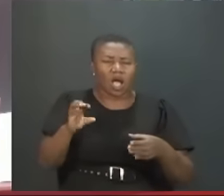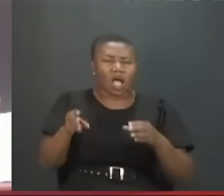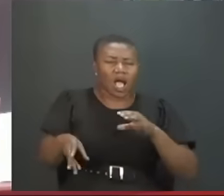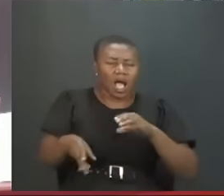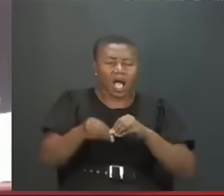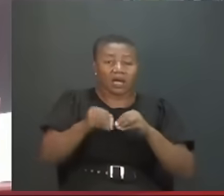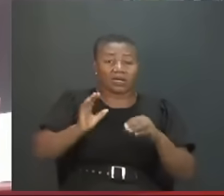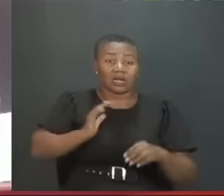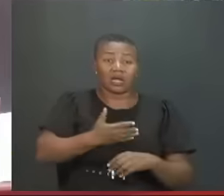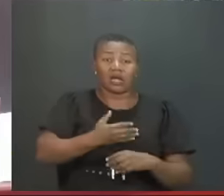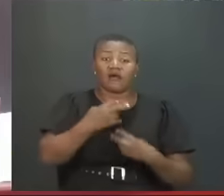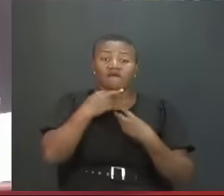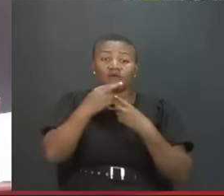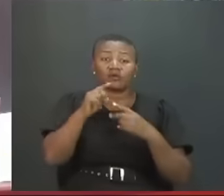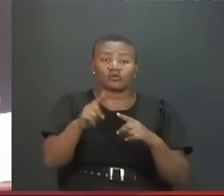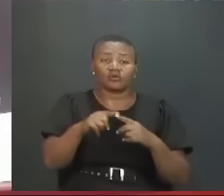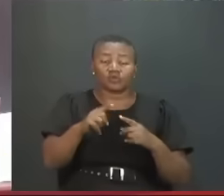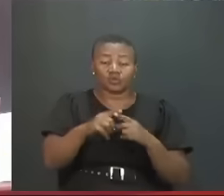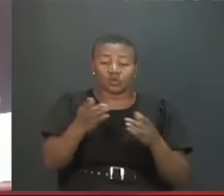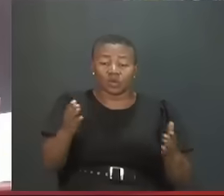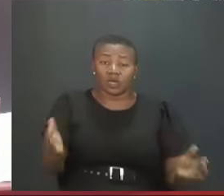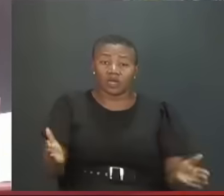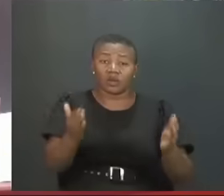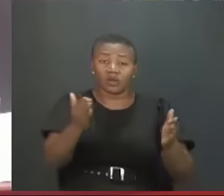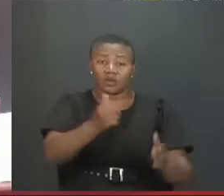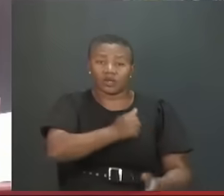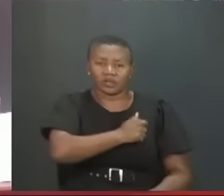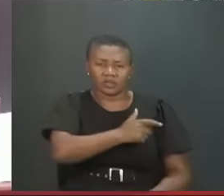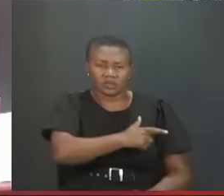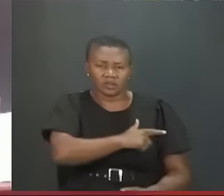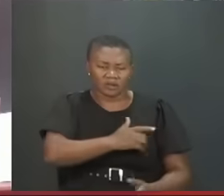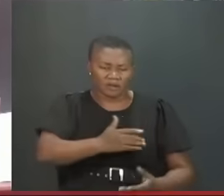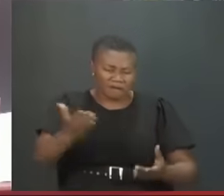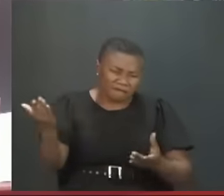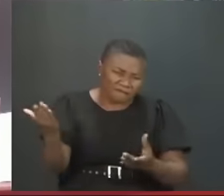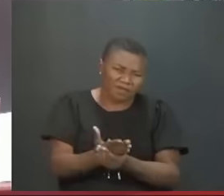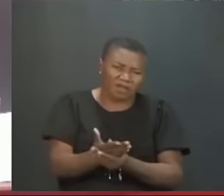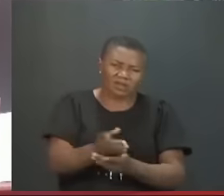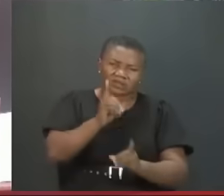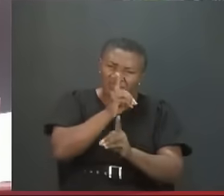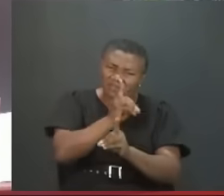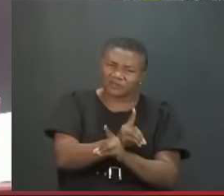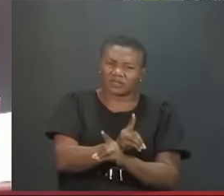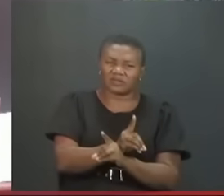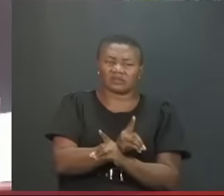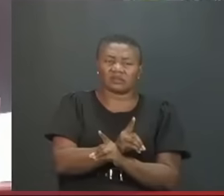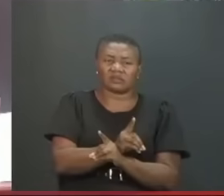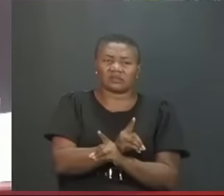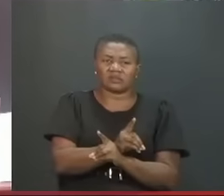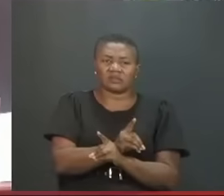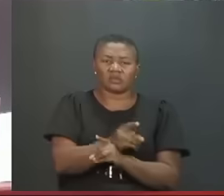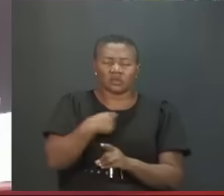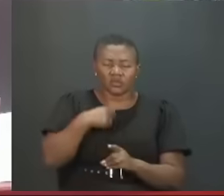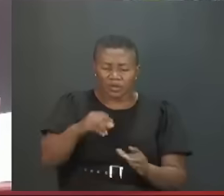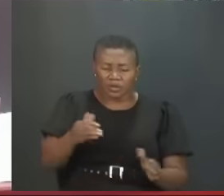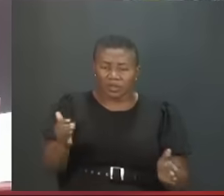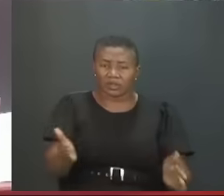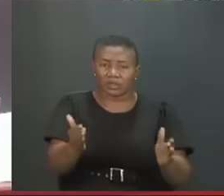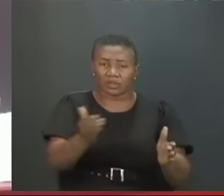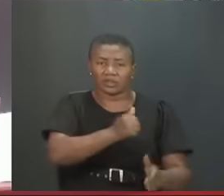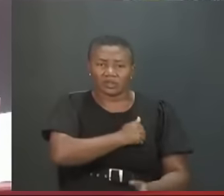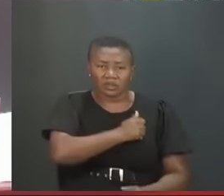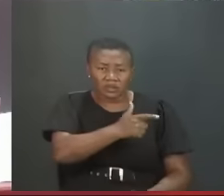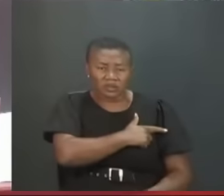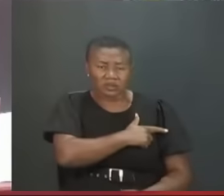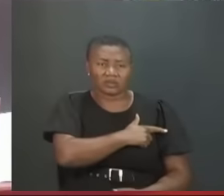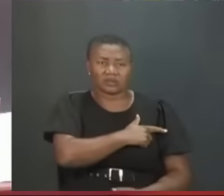encourage the Attorney General to file a defense. It must be our collective voice to encourage the Attorney General to go to the ECOWAS court